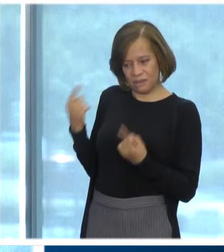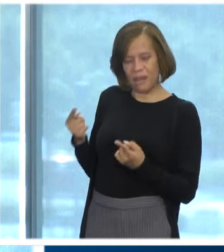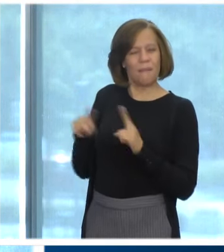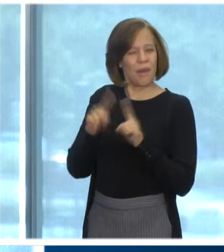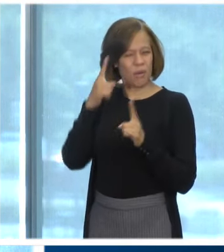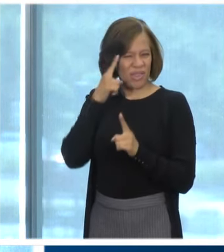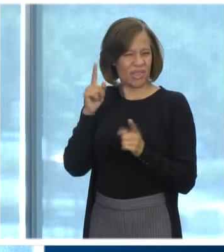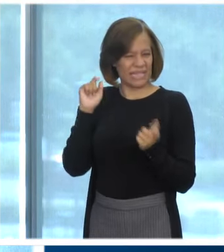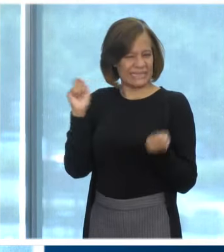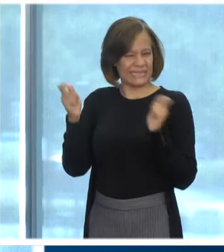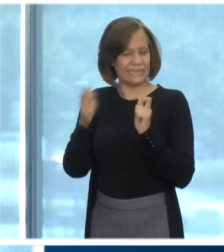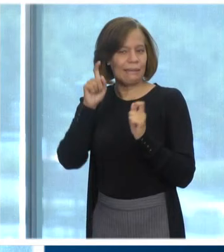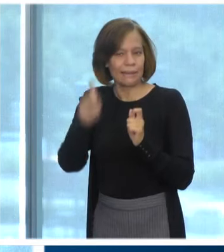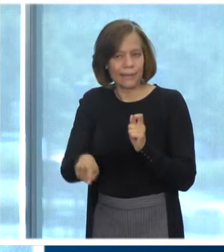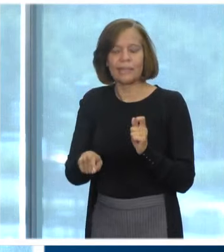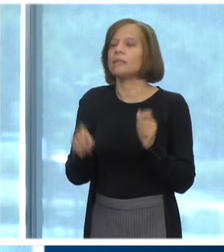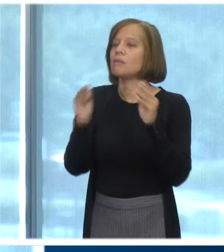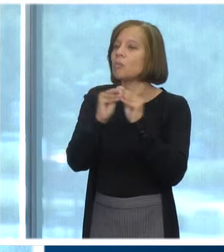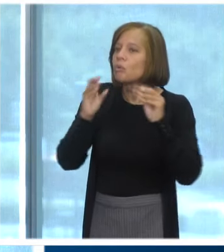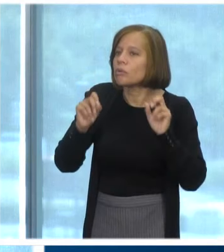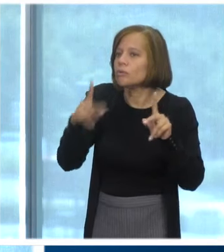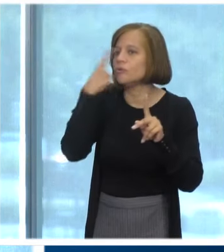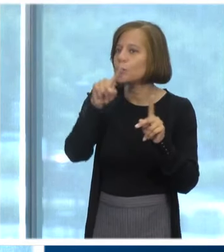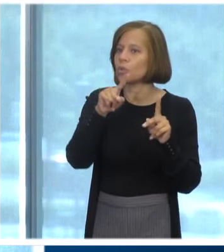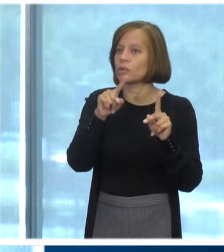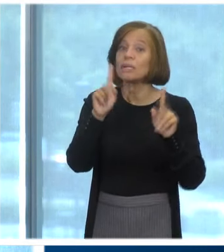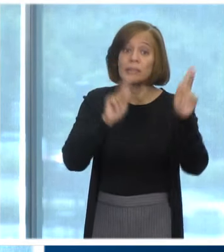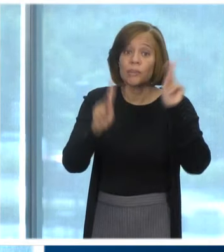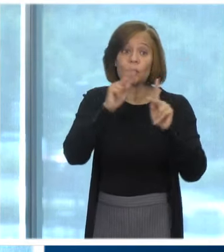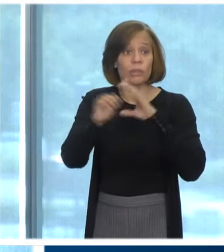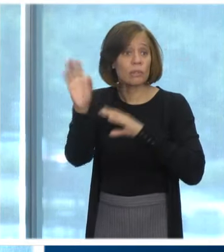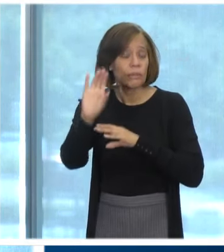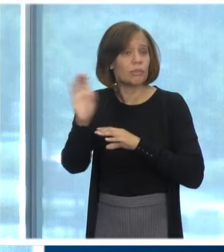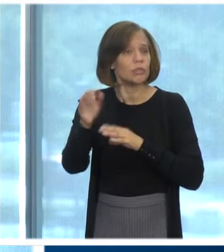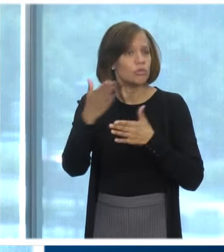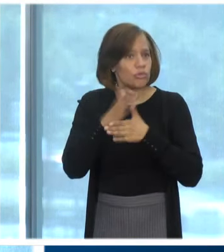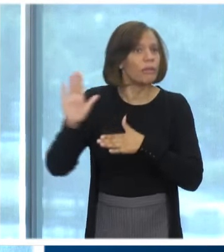greater opportunity for citizens to share their stories, providing